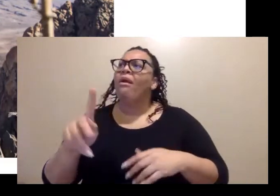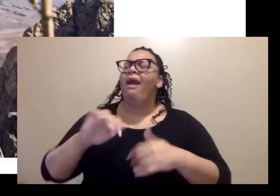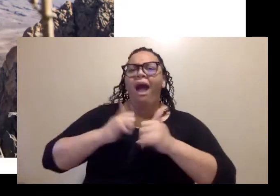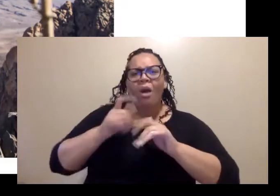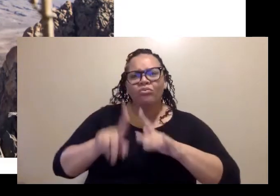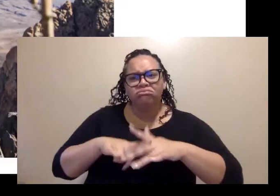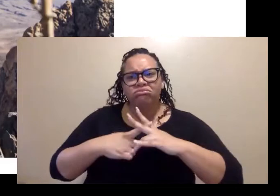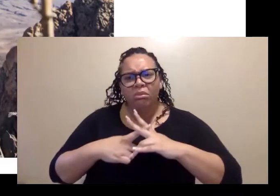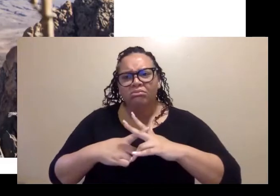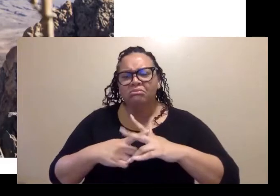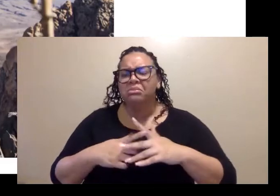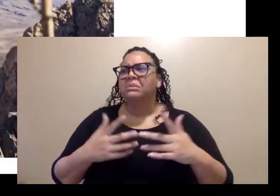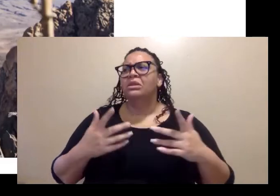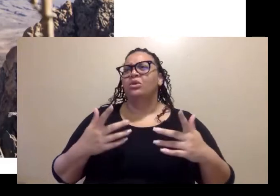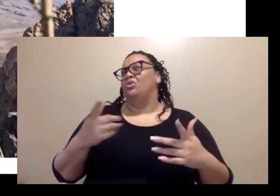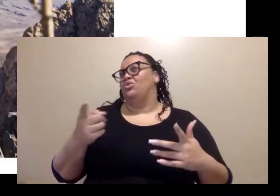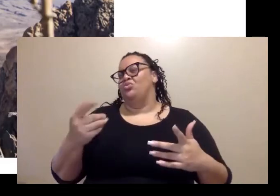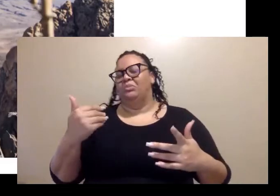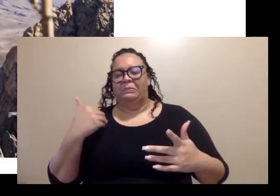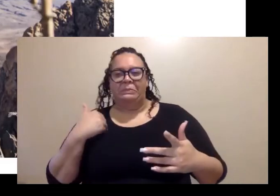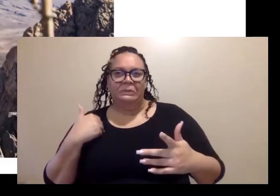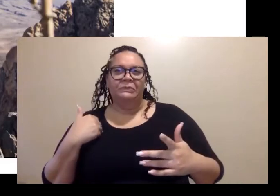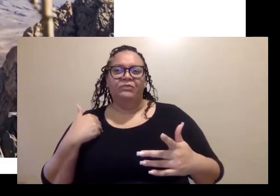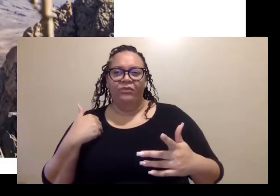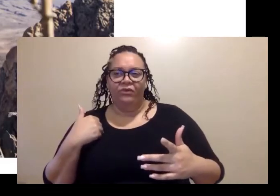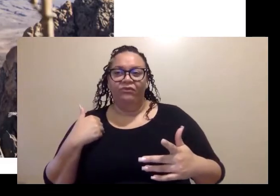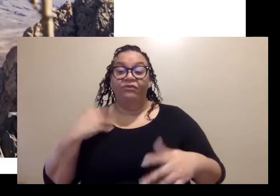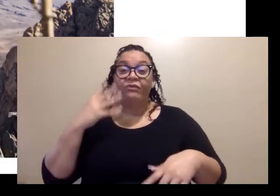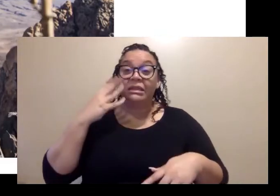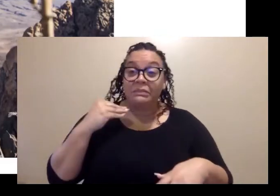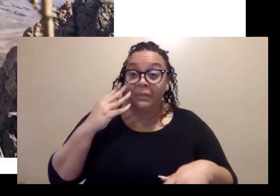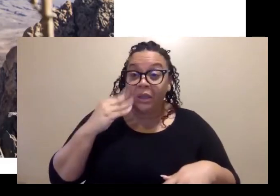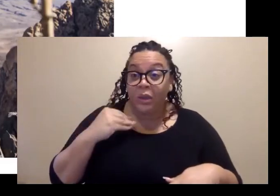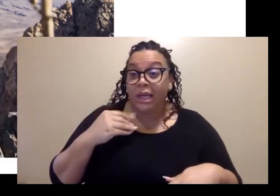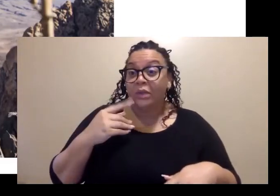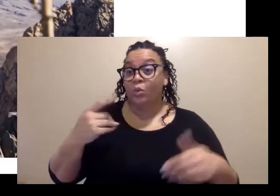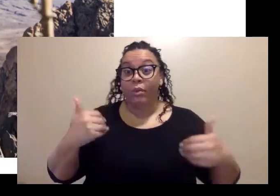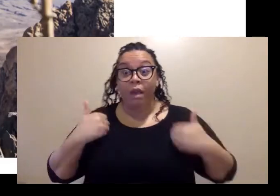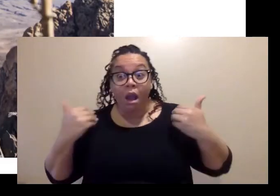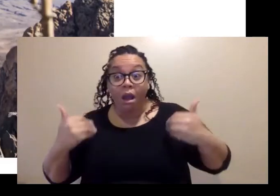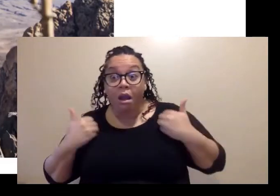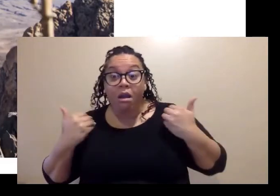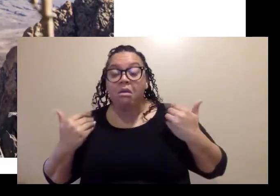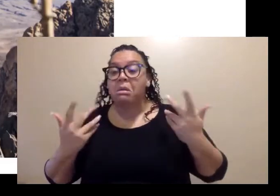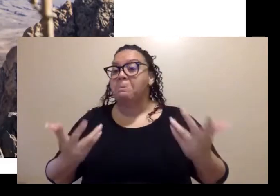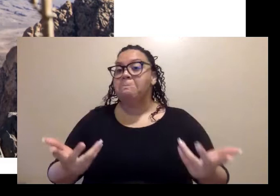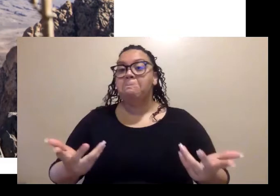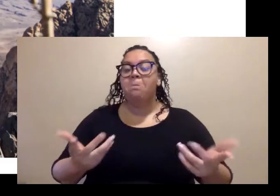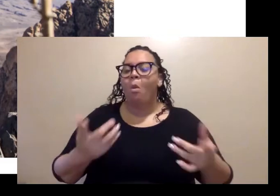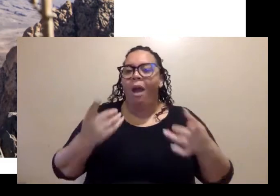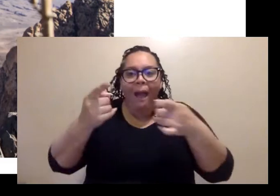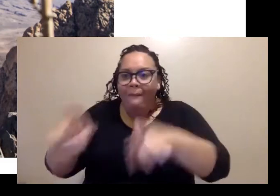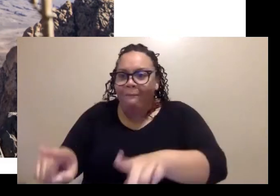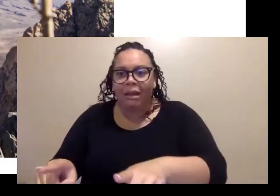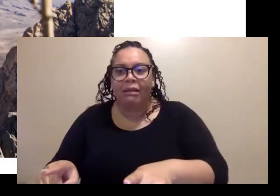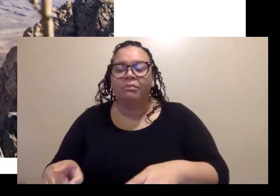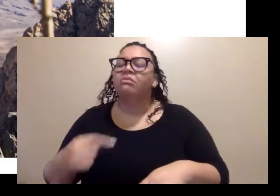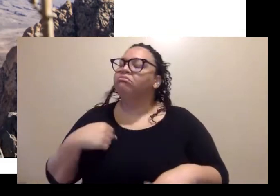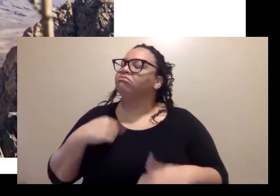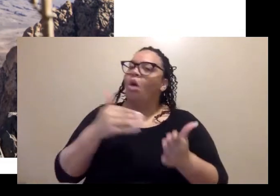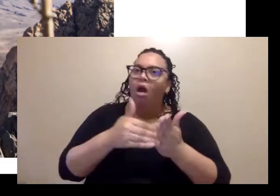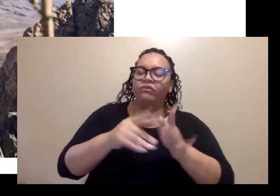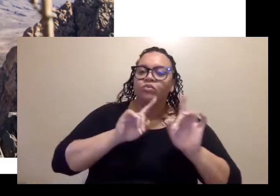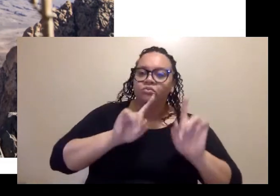what did you have experience when you were younger? What happened? And I like to often say